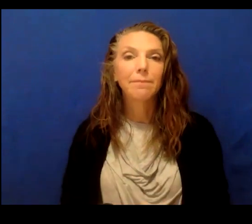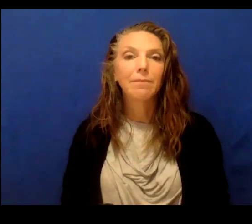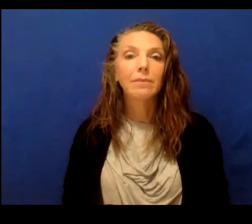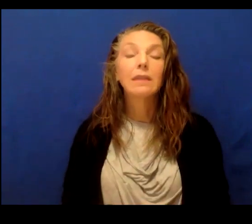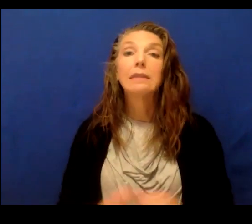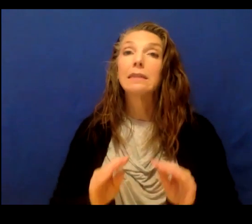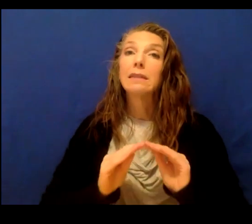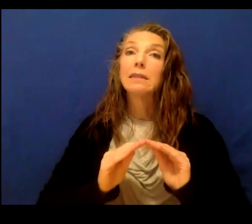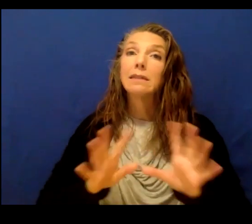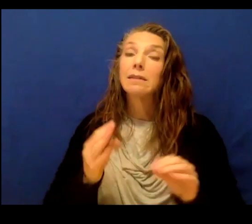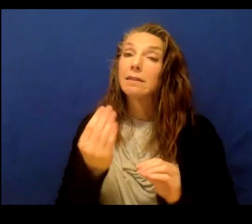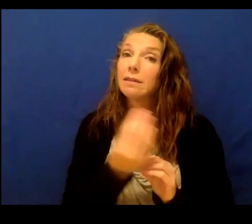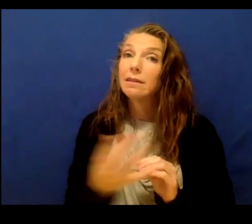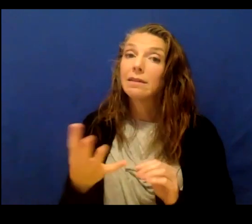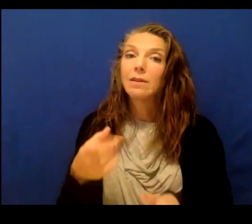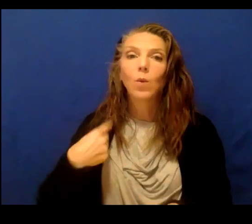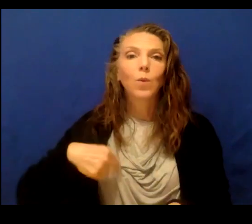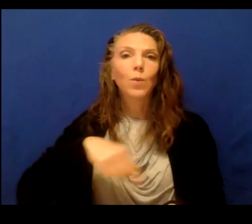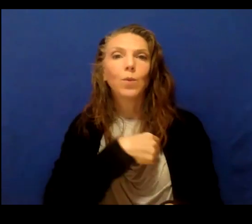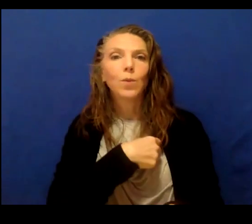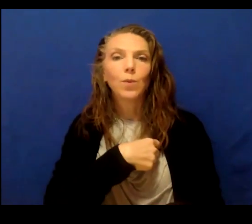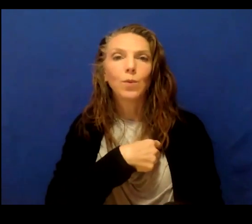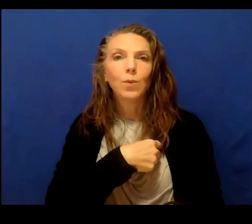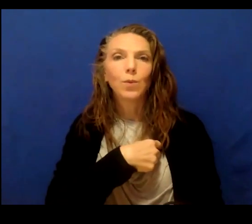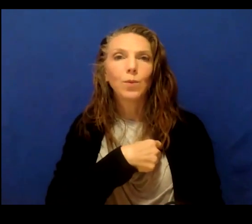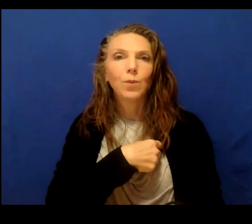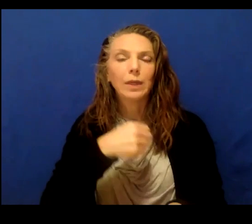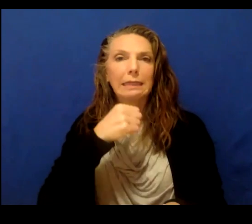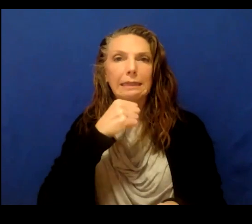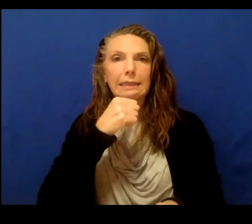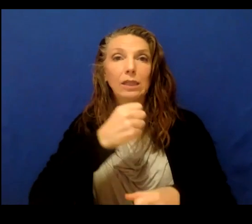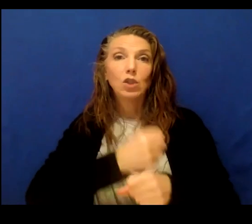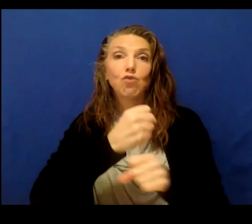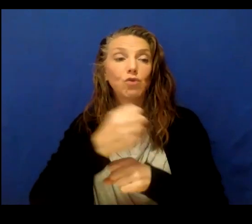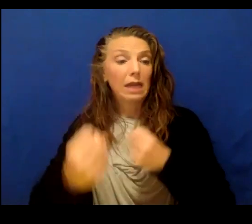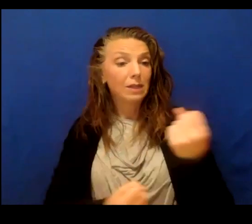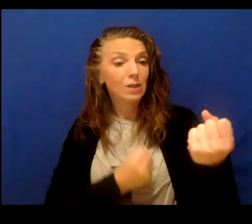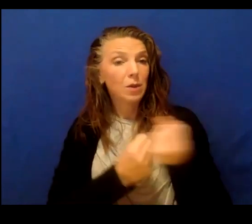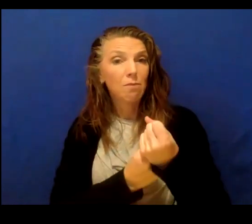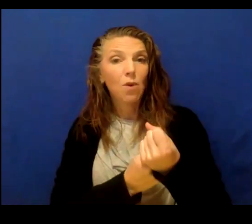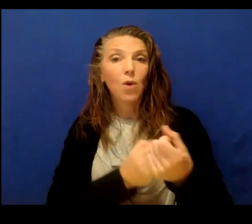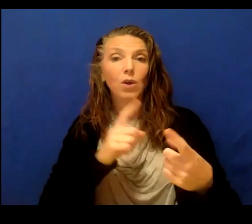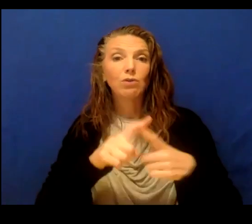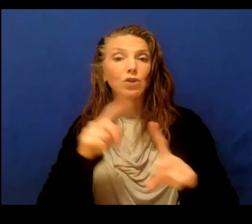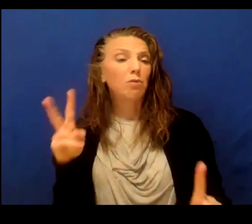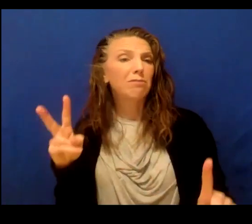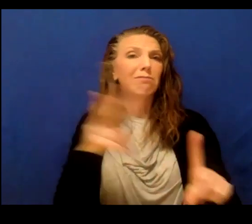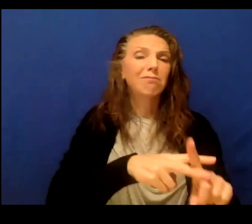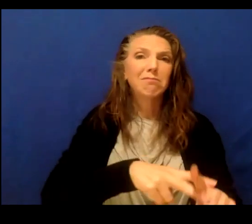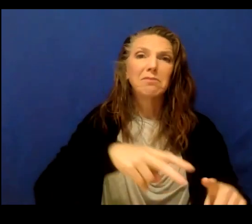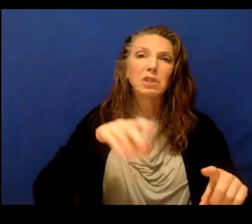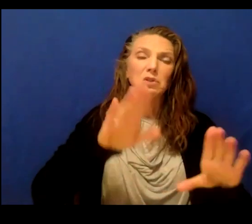be really clear here that we didn't create these supports to prescribe how children